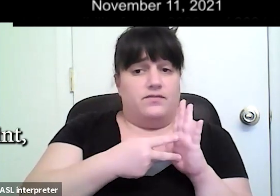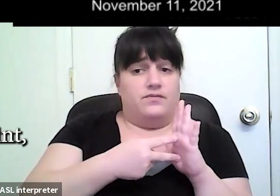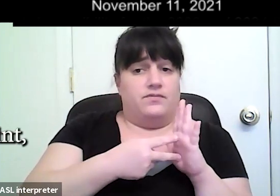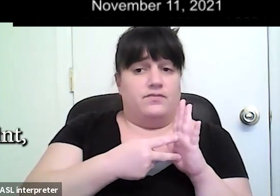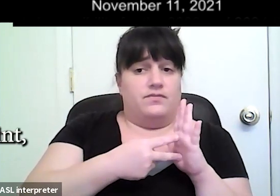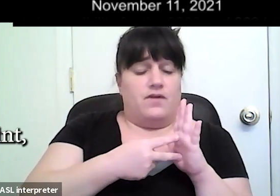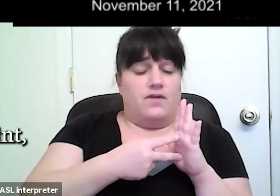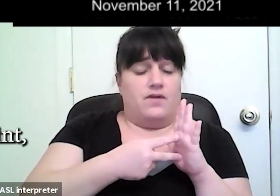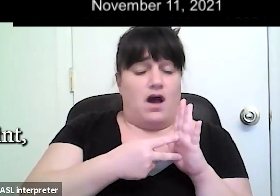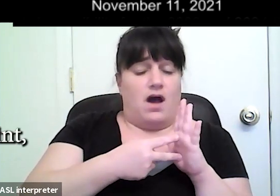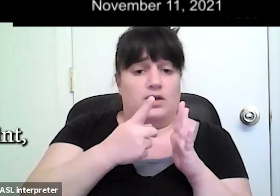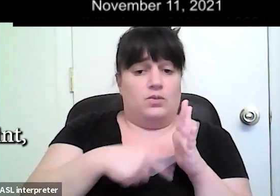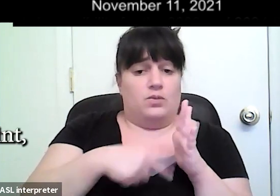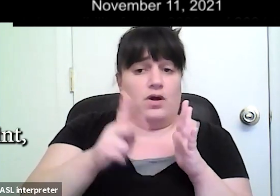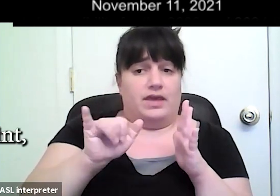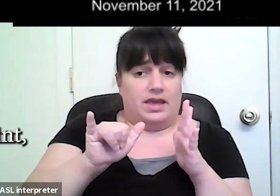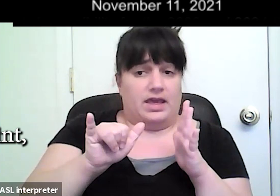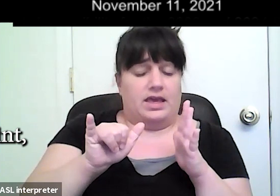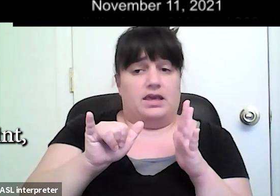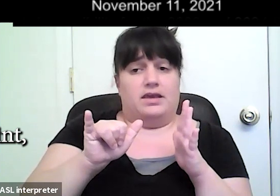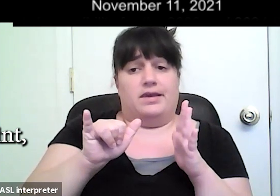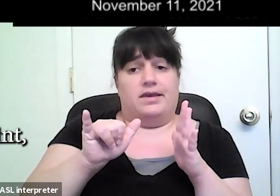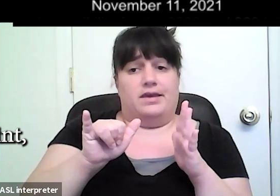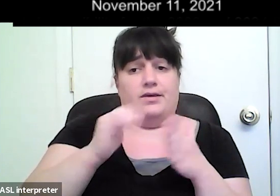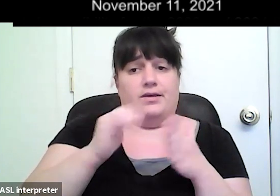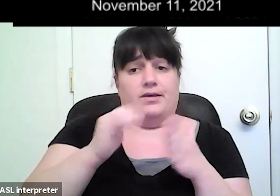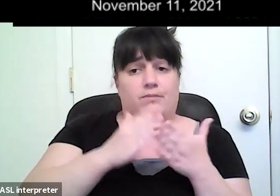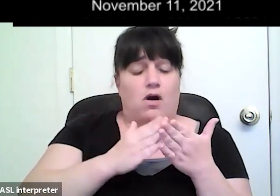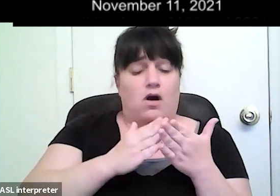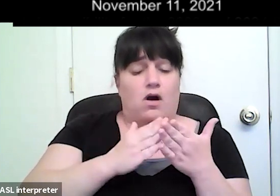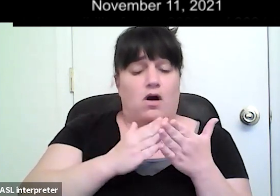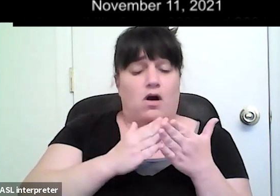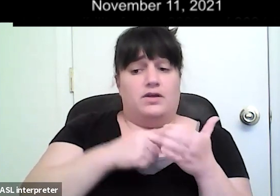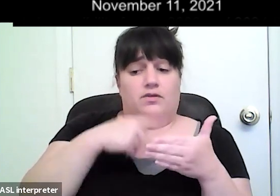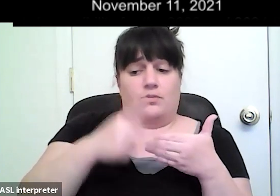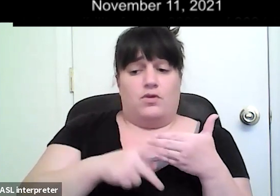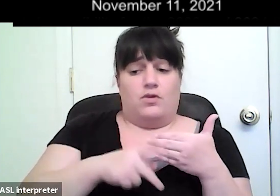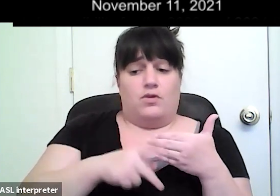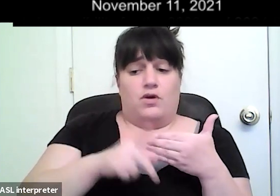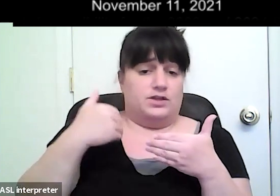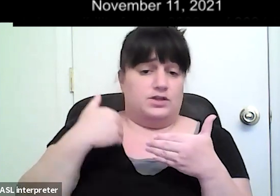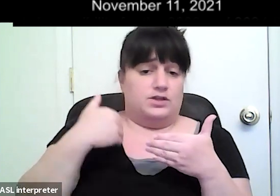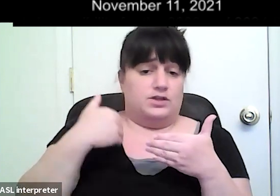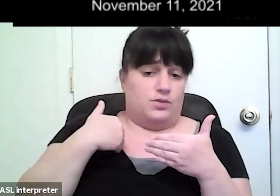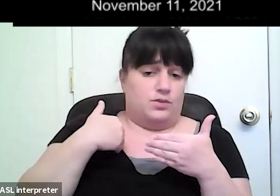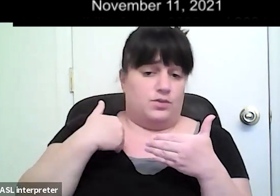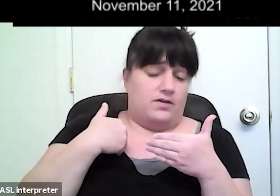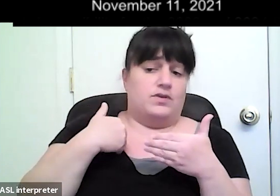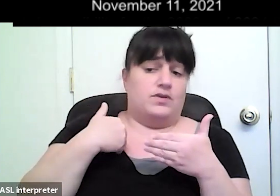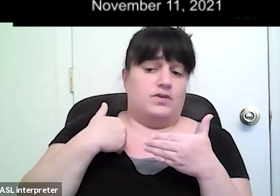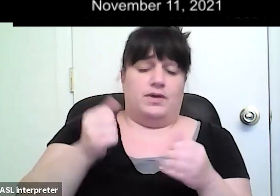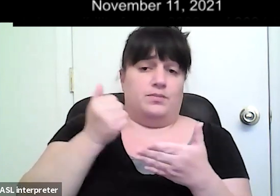the key or the blueprint, what are the key components that each of our programs need to have in order to